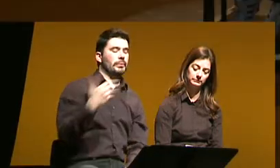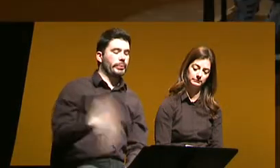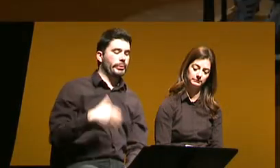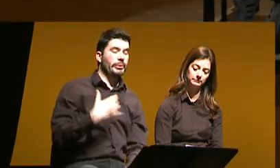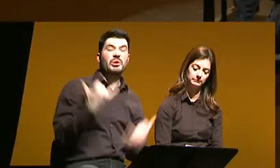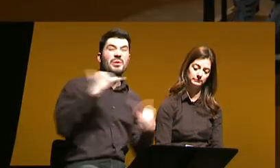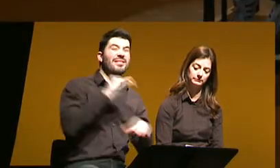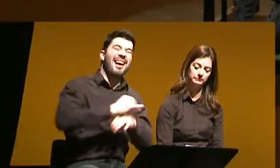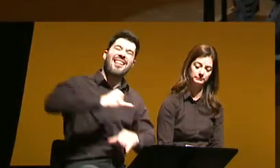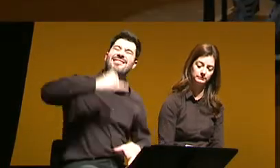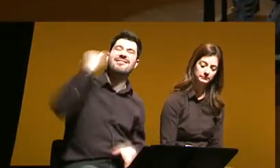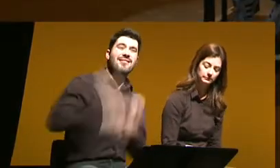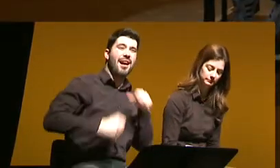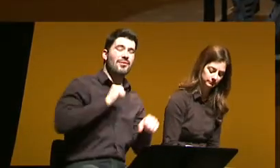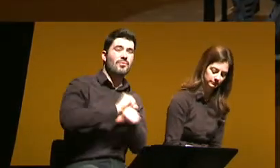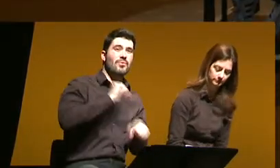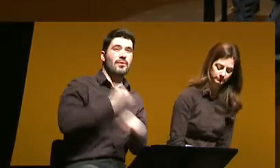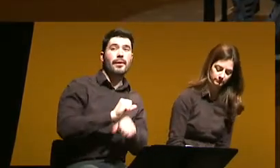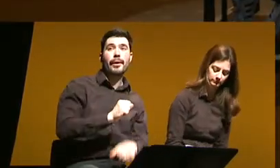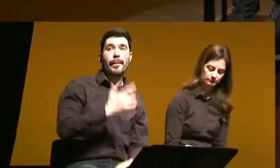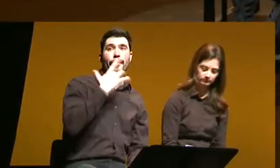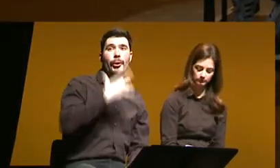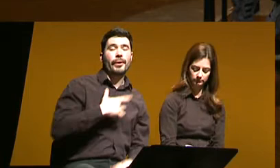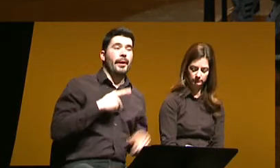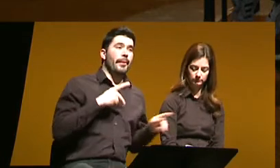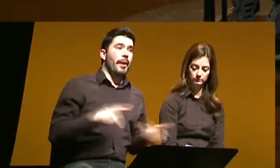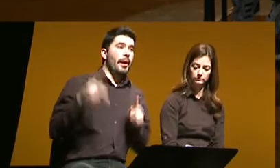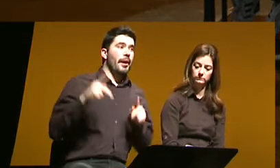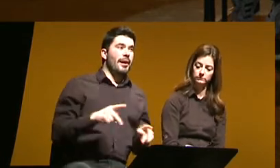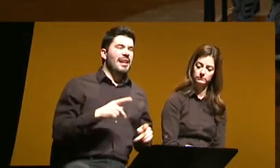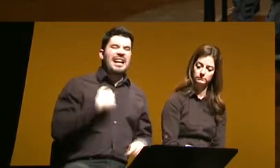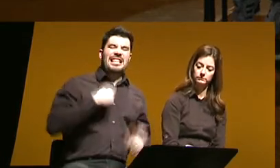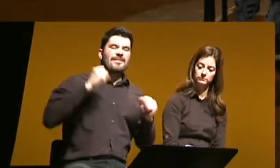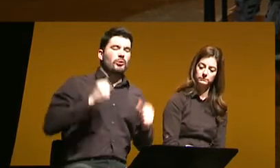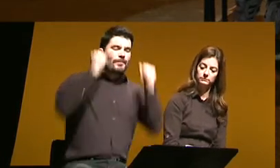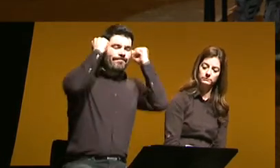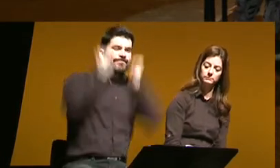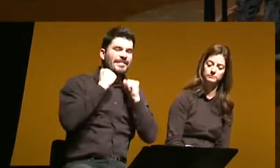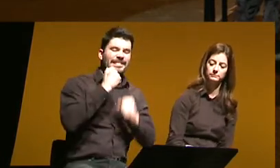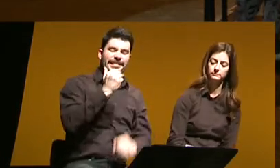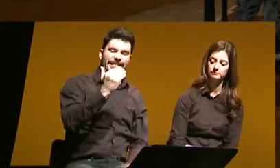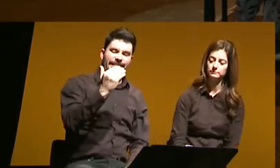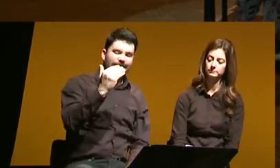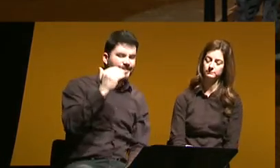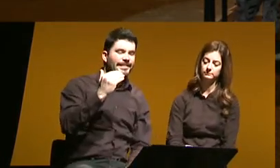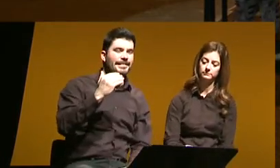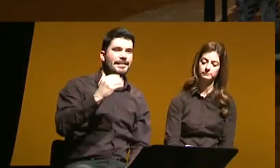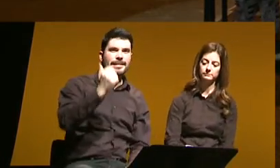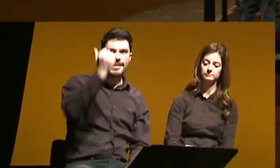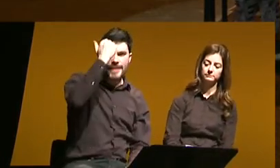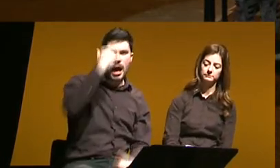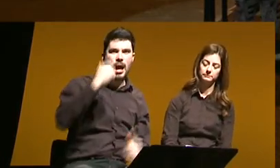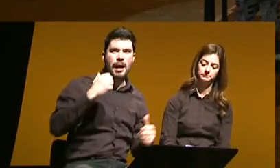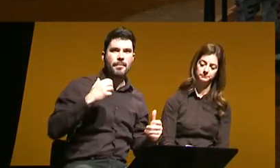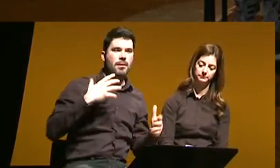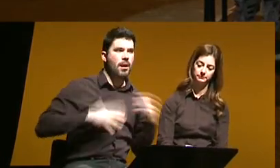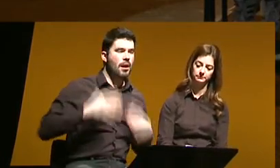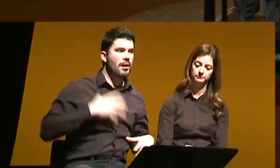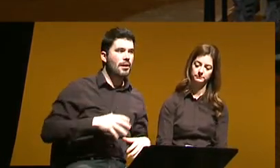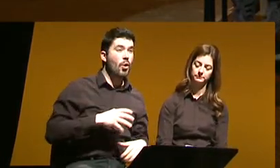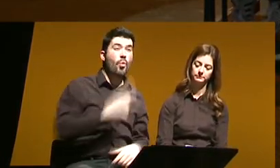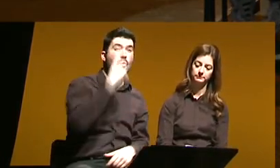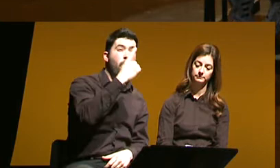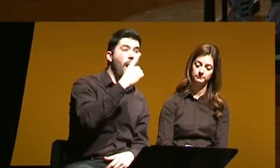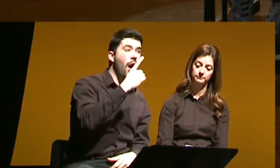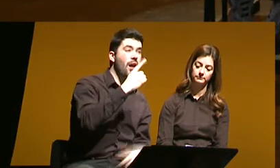Tonight is my last night there, and there's a birthday party, and they're dancing that stupid mouse costume. One of the guests gets into a fight with the